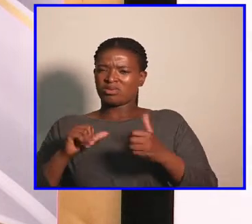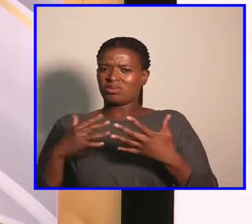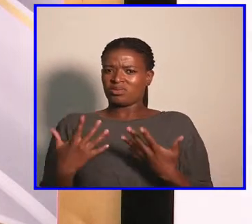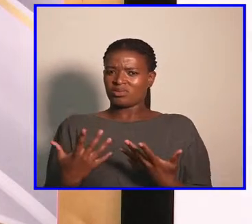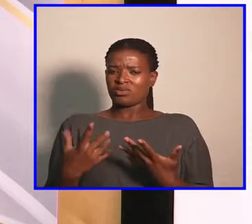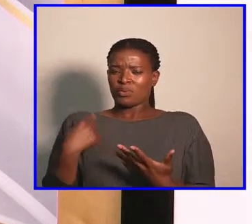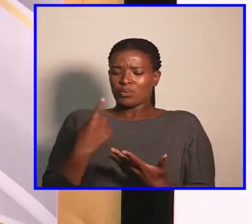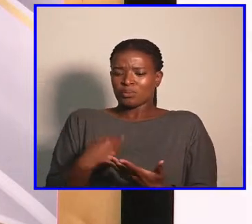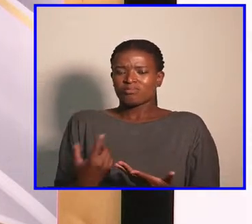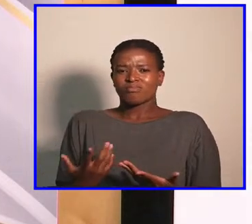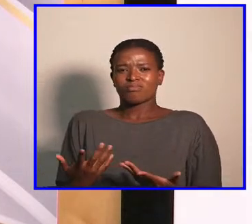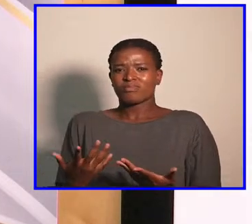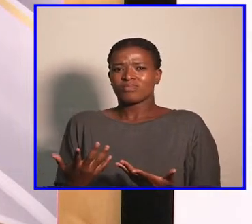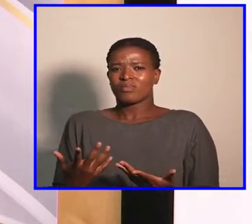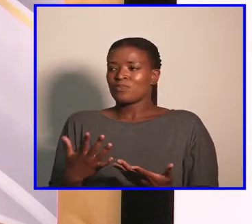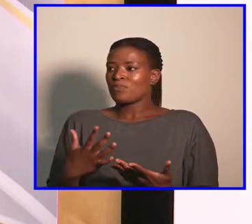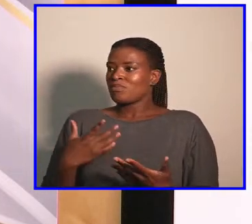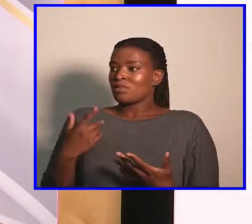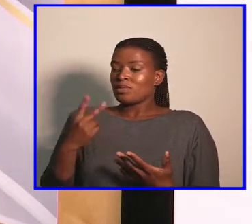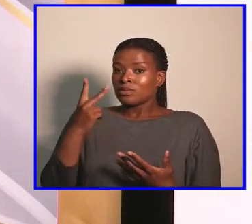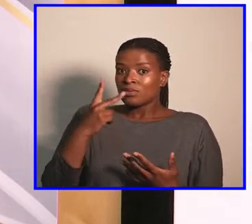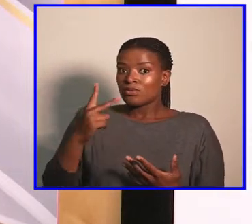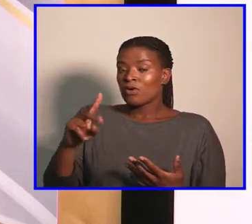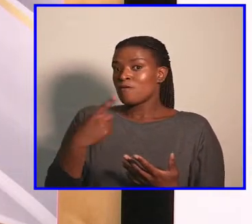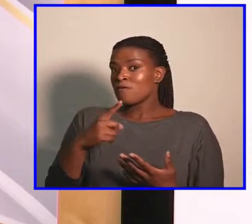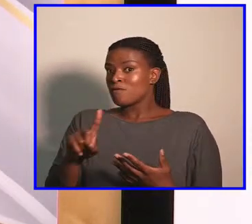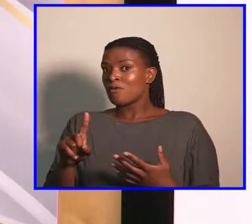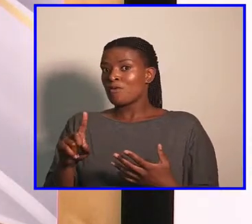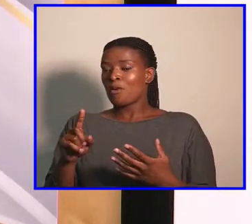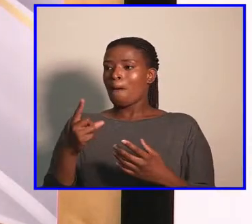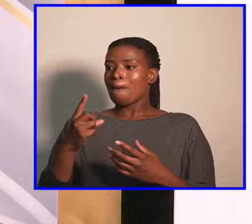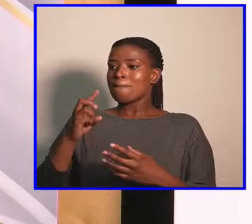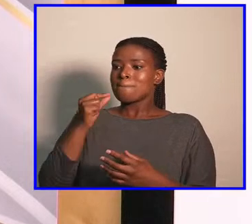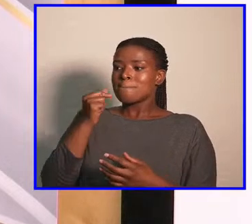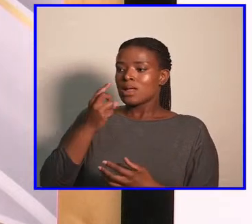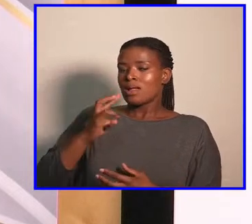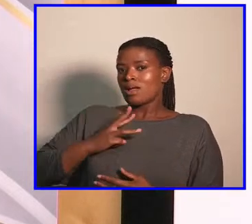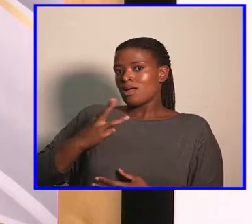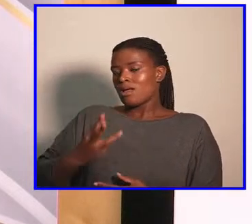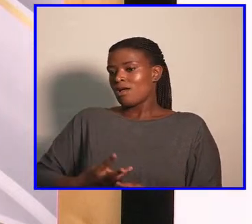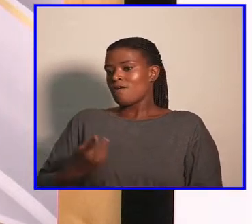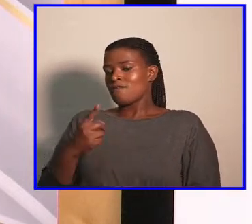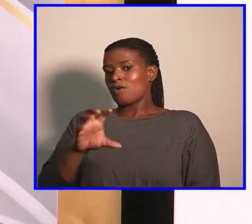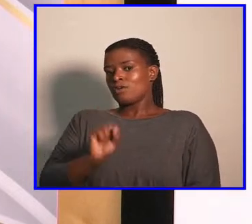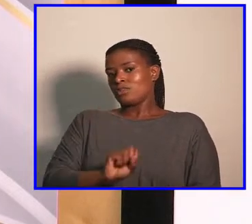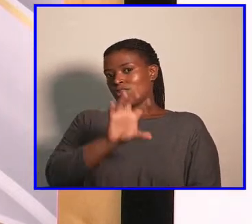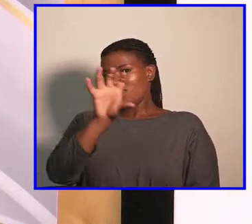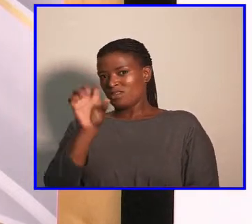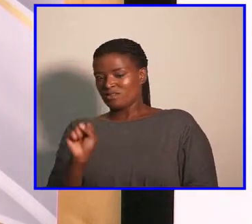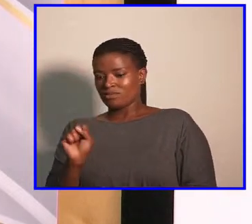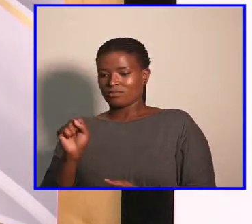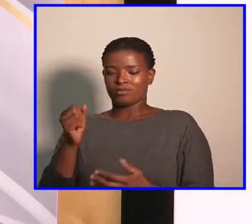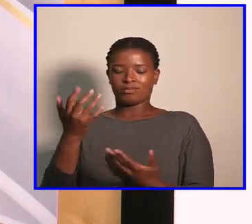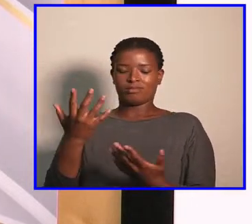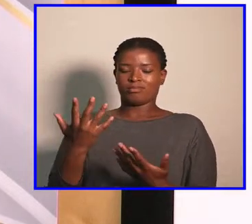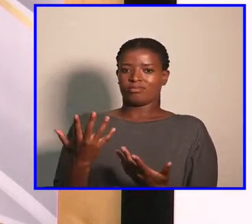and the wonderful resources of the men and women of South Africa and the